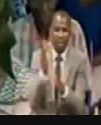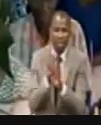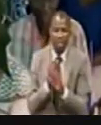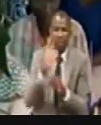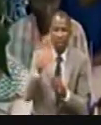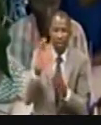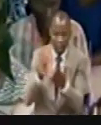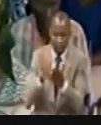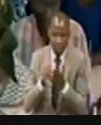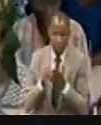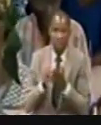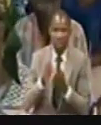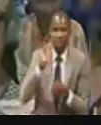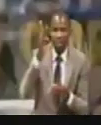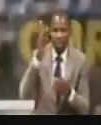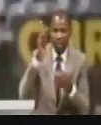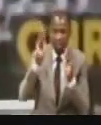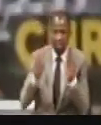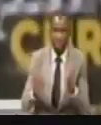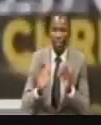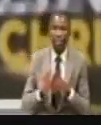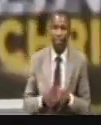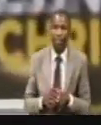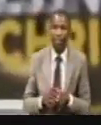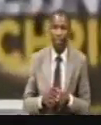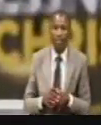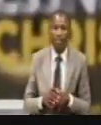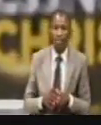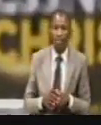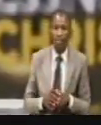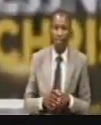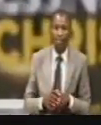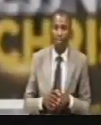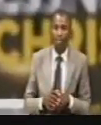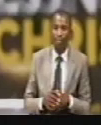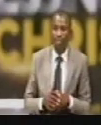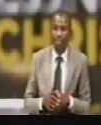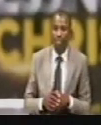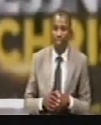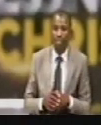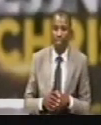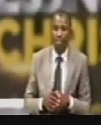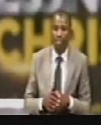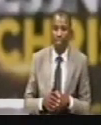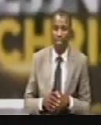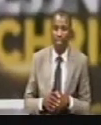you. You will receive your own. The second testifier.